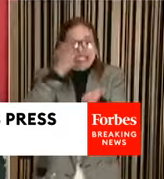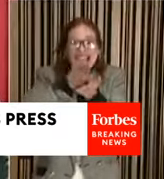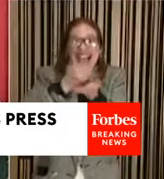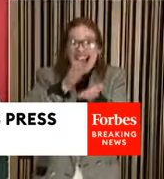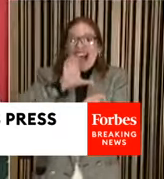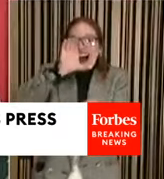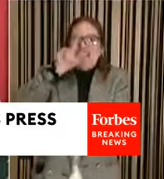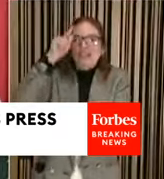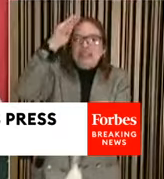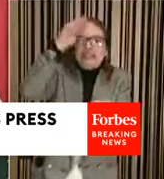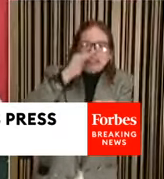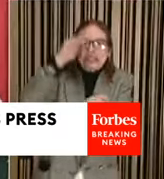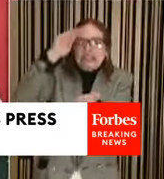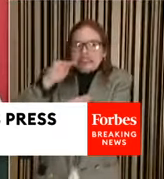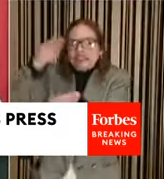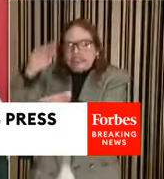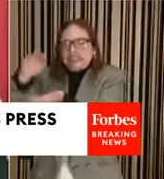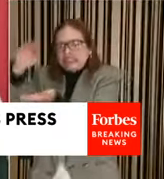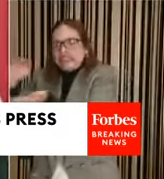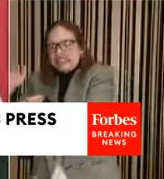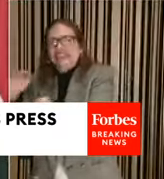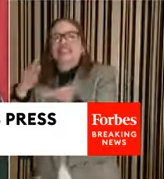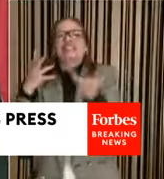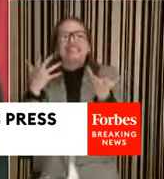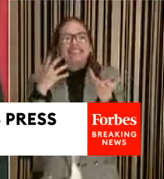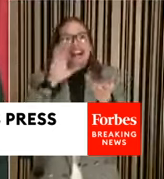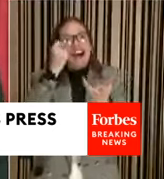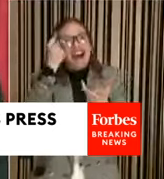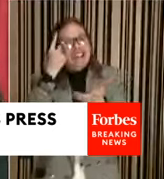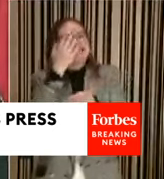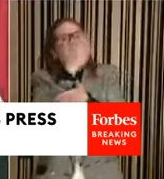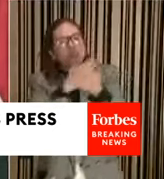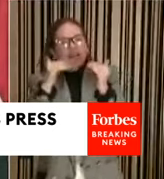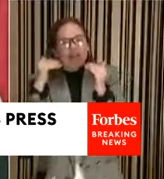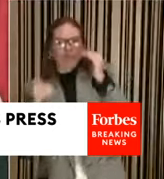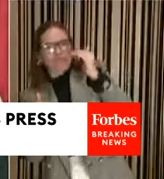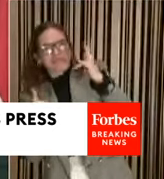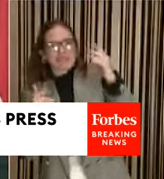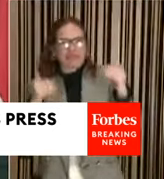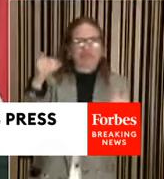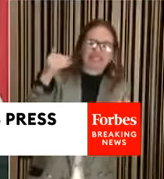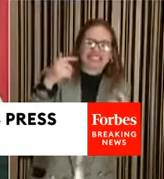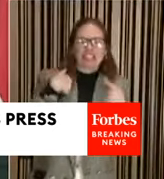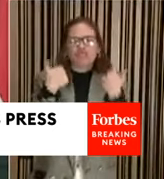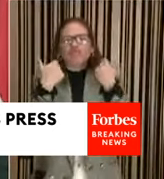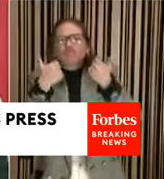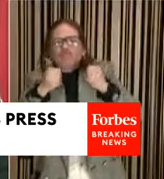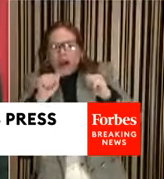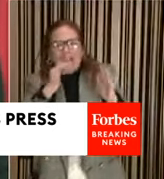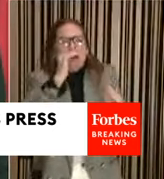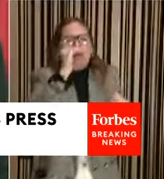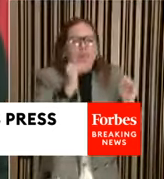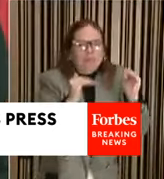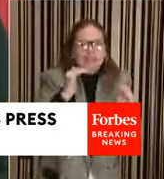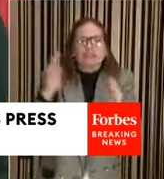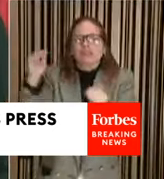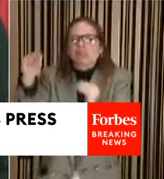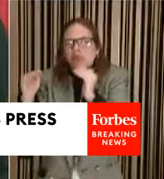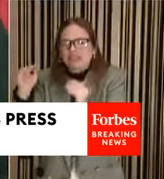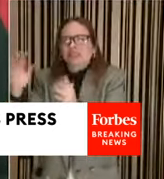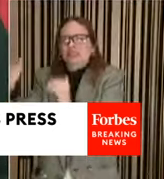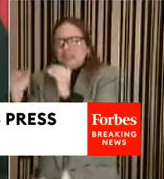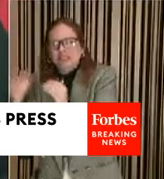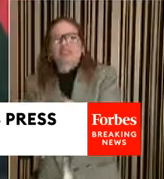cost. And we've made the tough choices that were needed to be made to both balance the budget